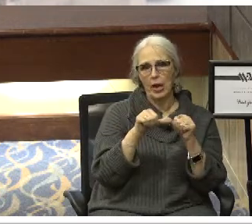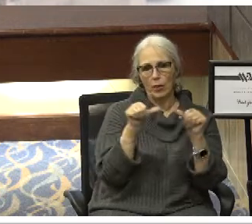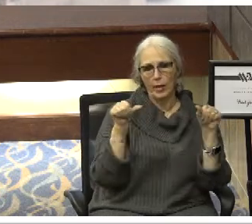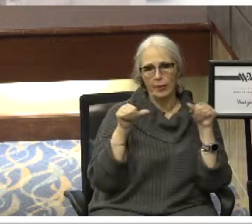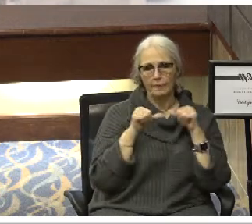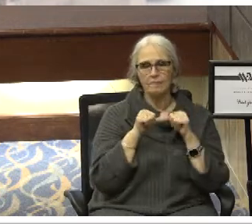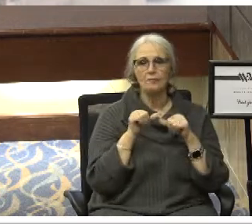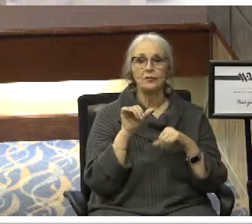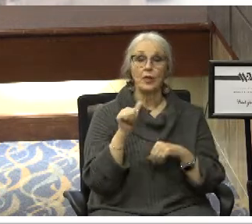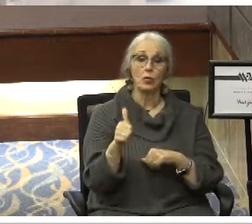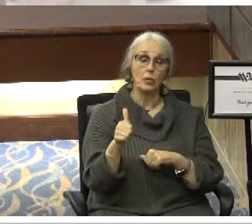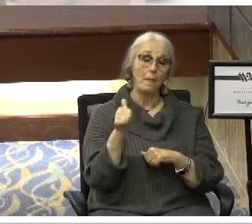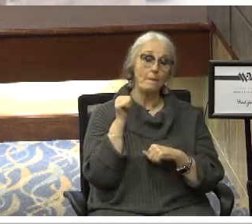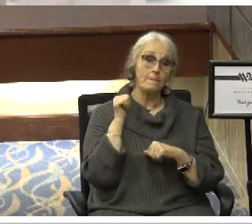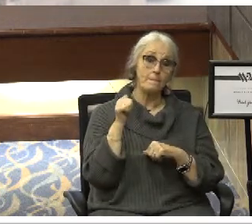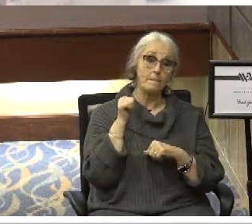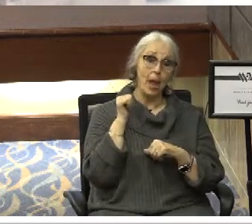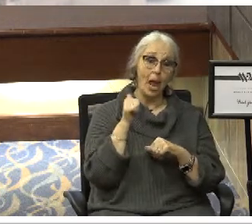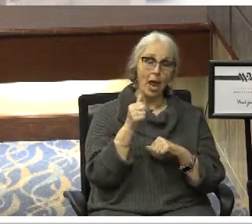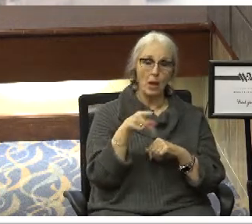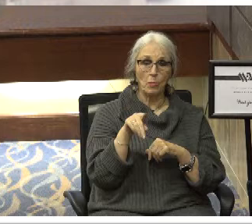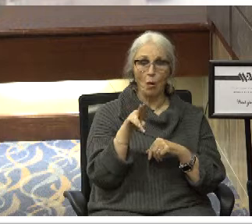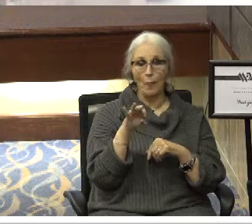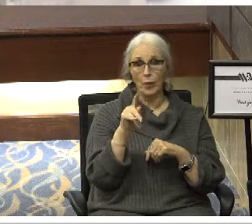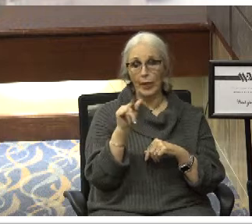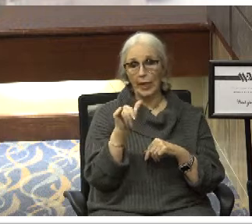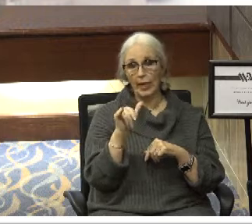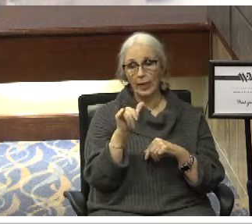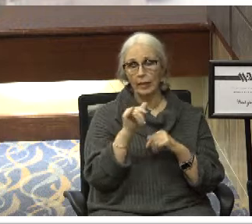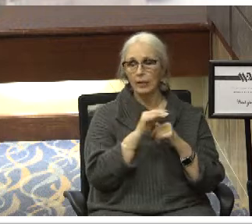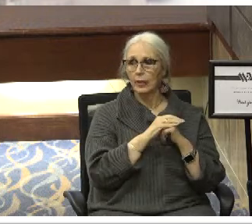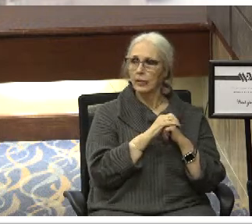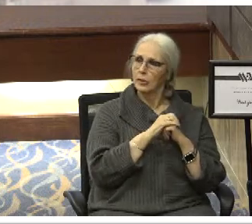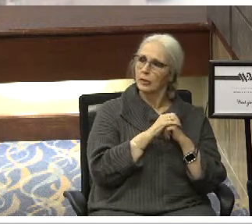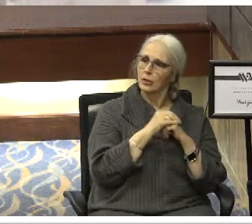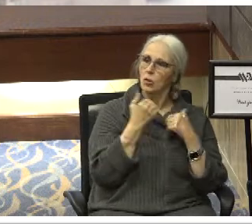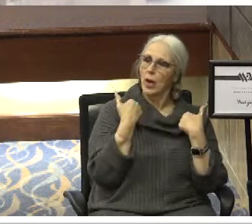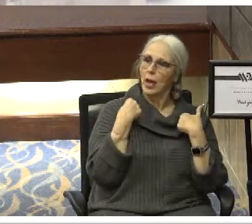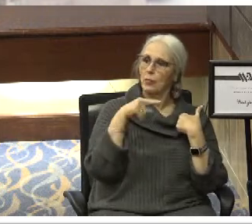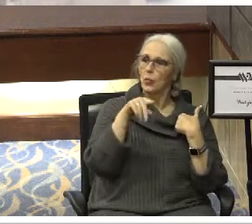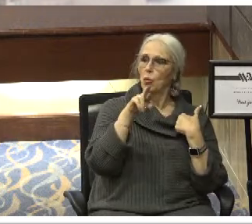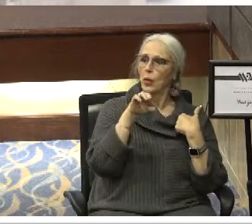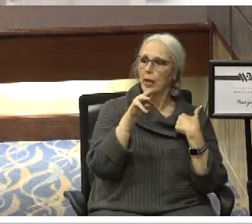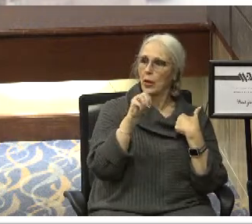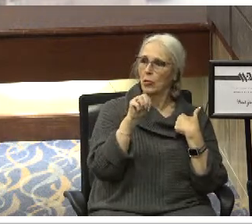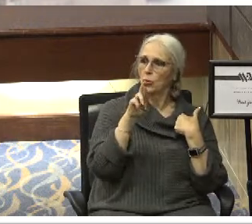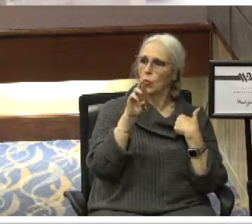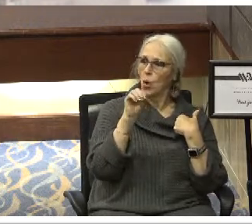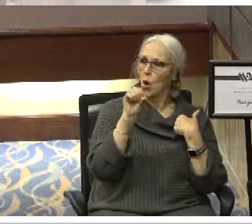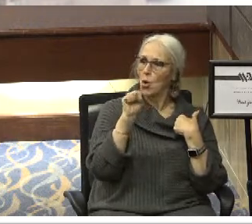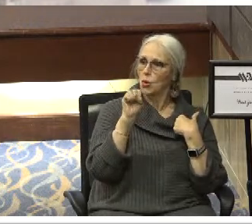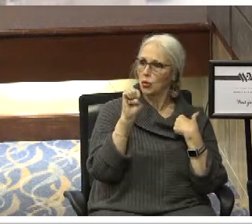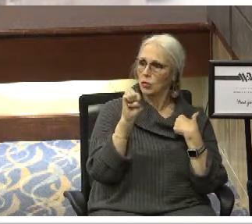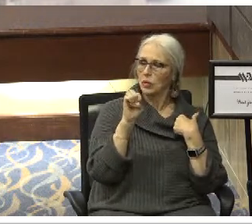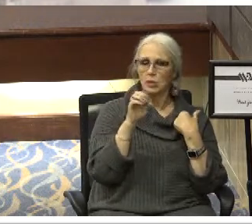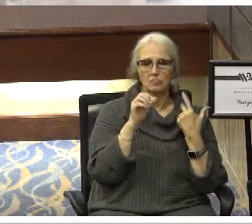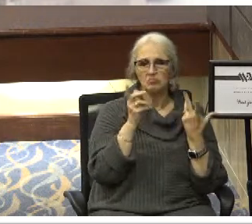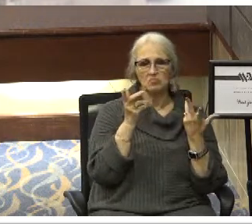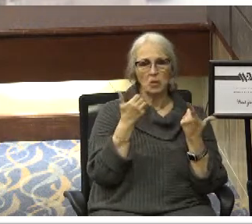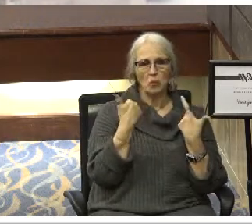And then on the back property line is where you have the Primrose drainage channel, and so that would not